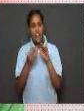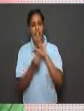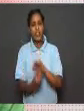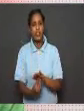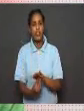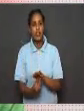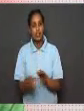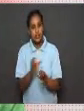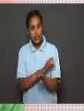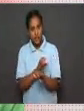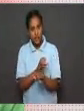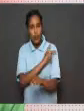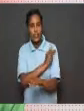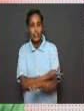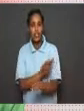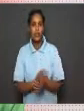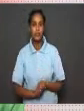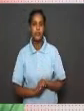affects cell potential.